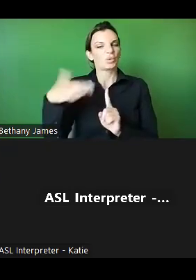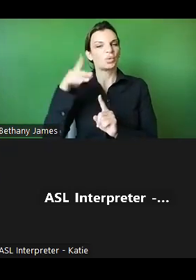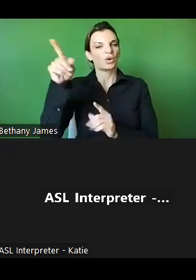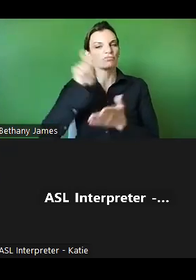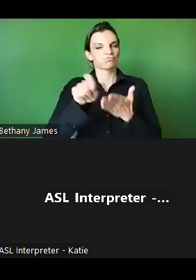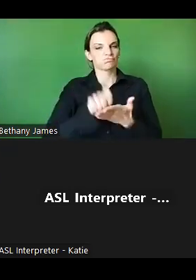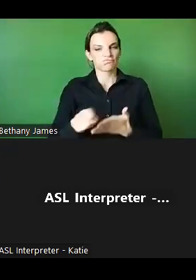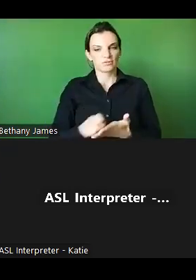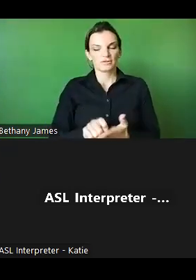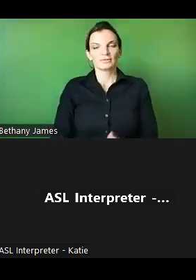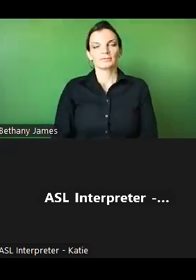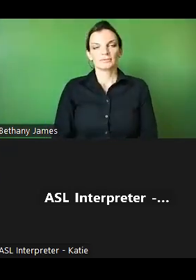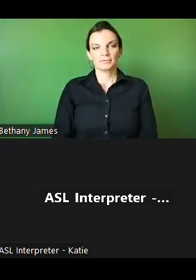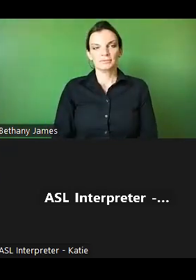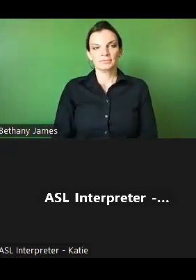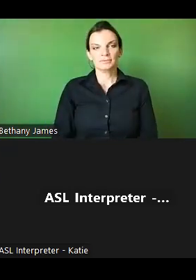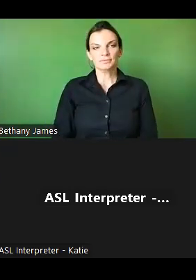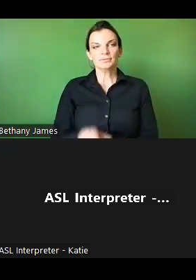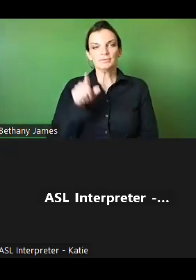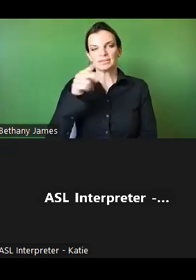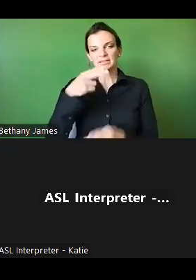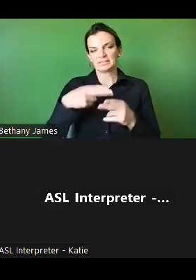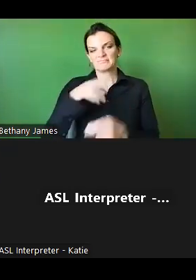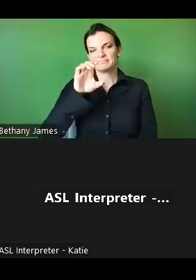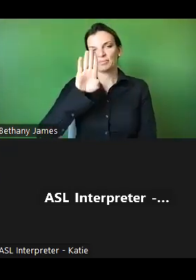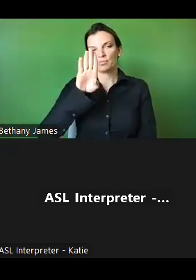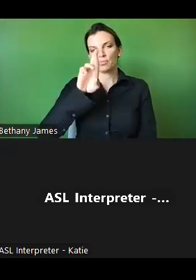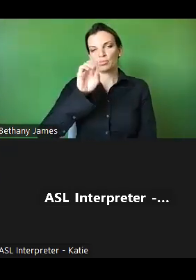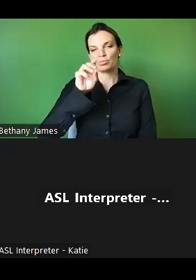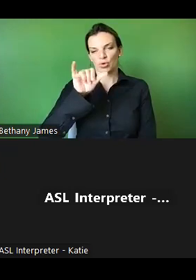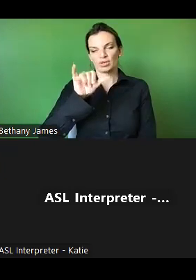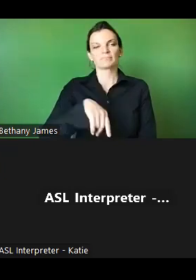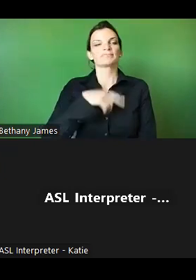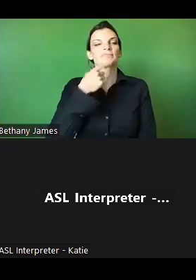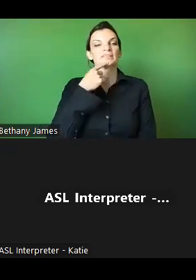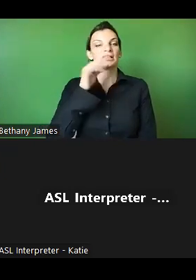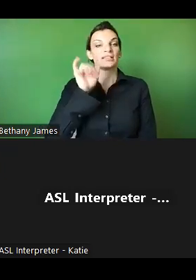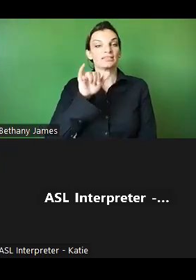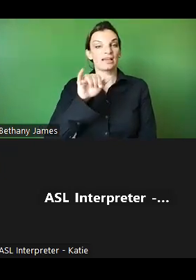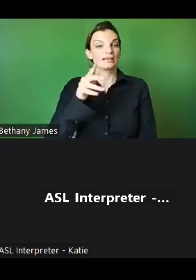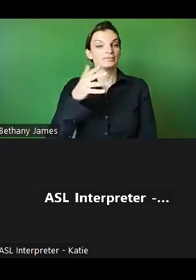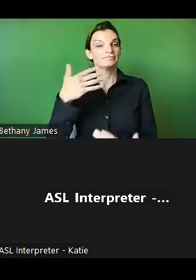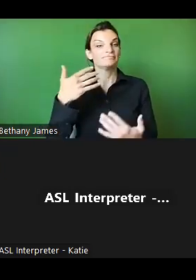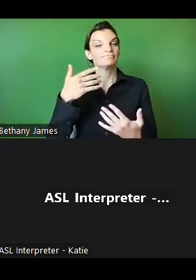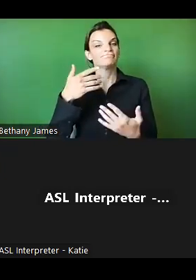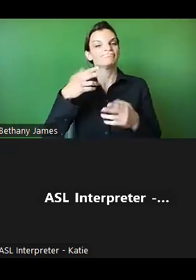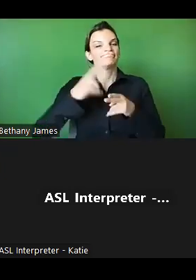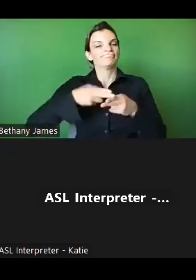Howard Brody wrote, was called Either Or Disease, a Serious Infection of the Attitude.